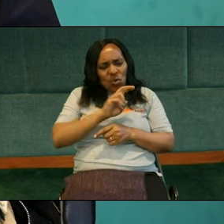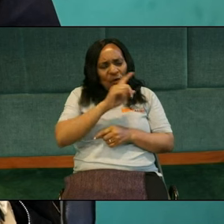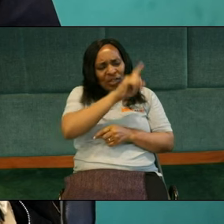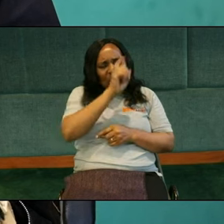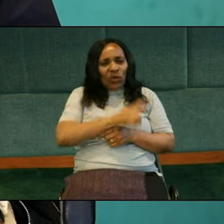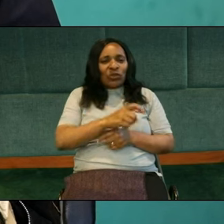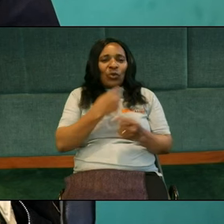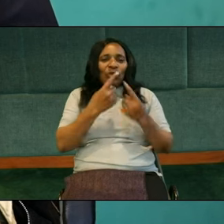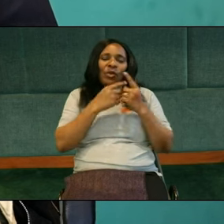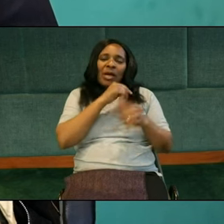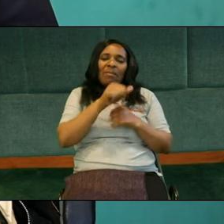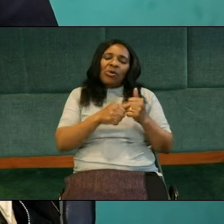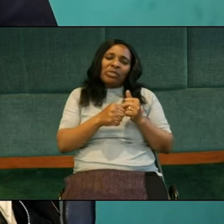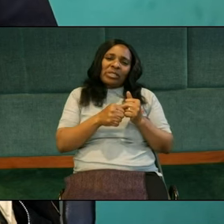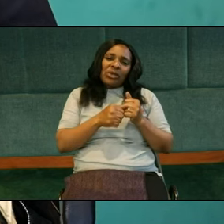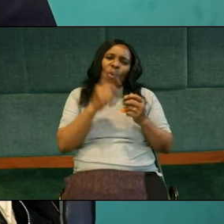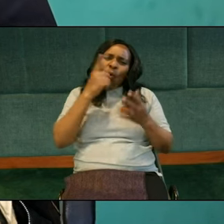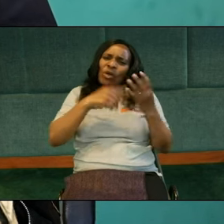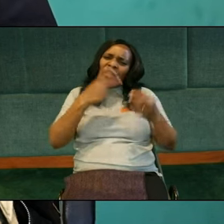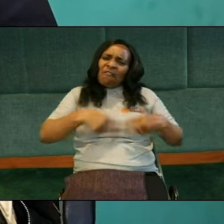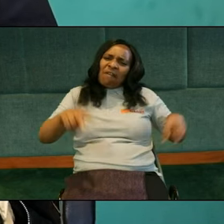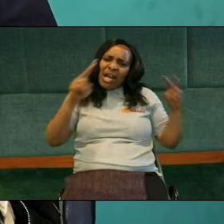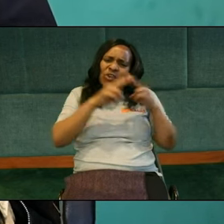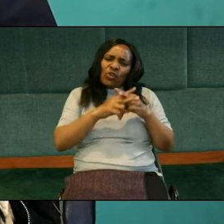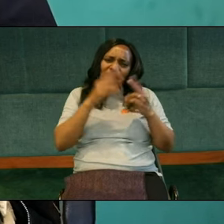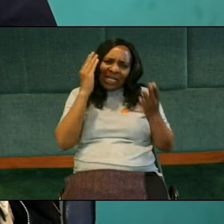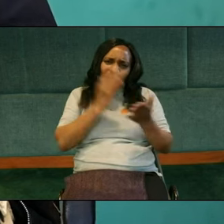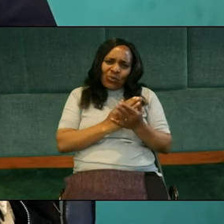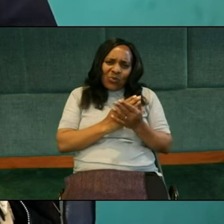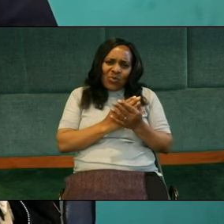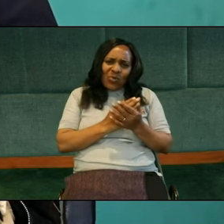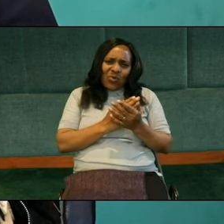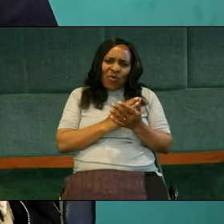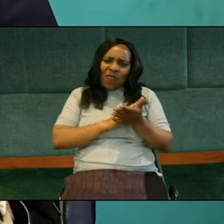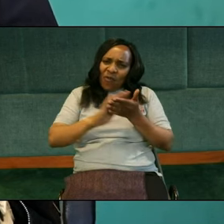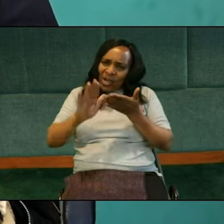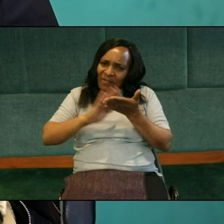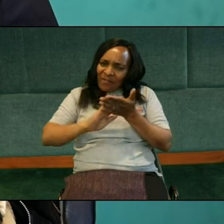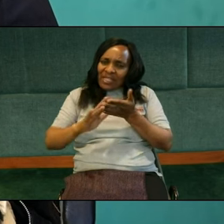talking about, God values true repentance in his children.